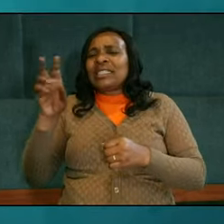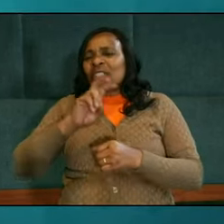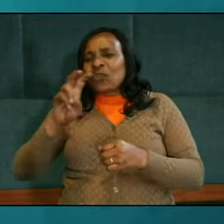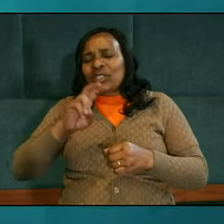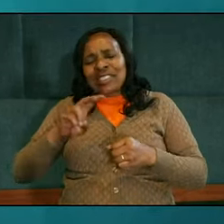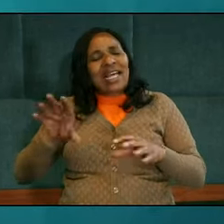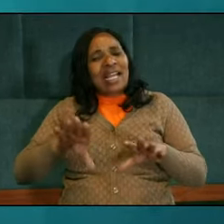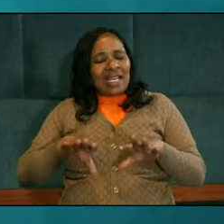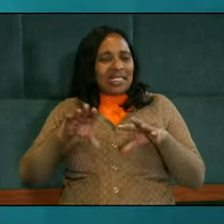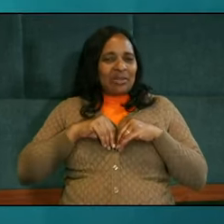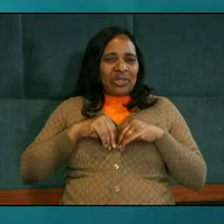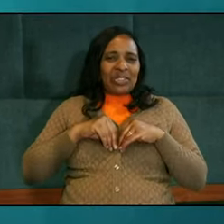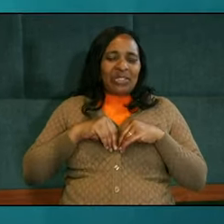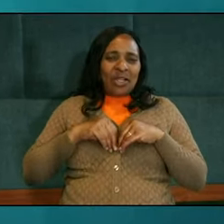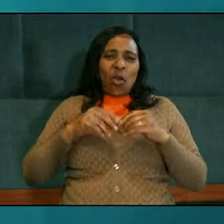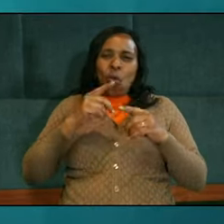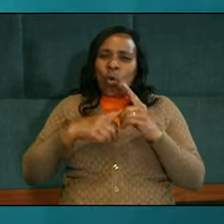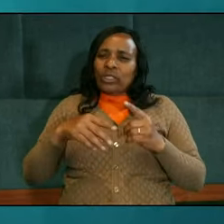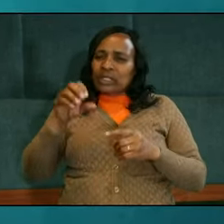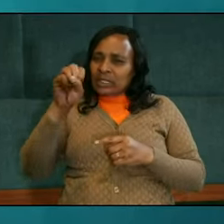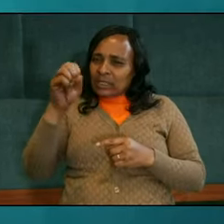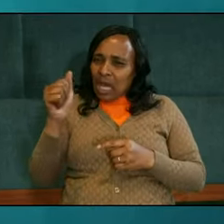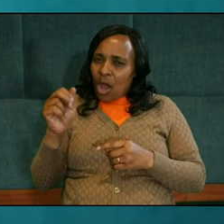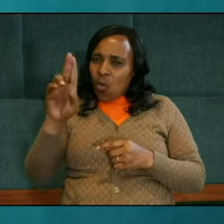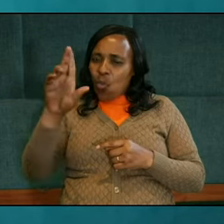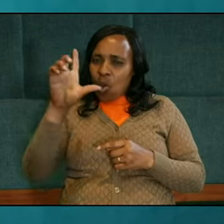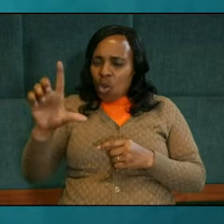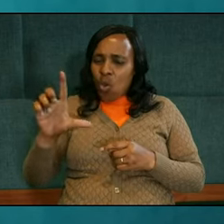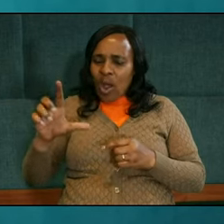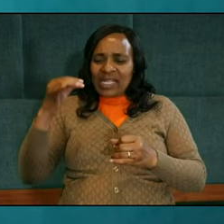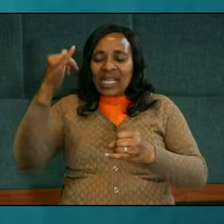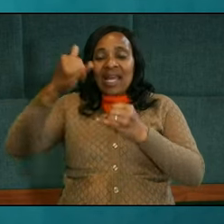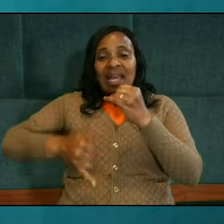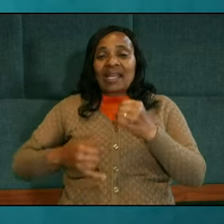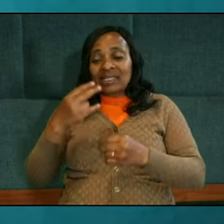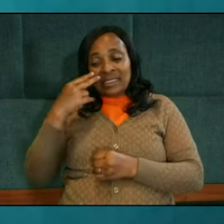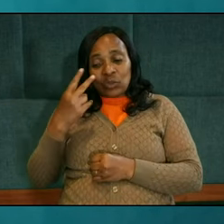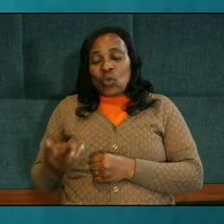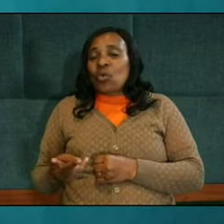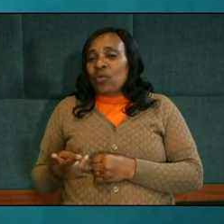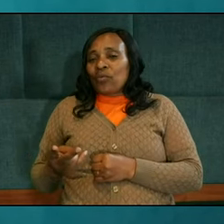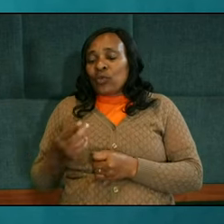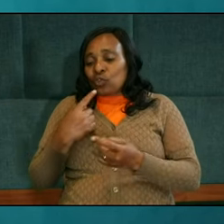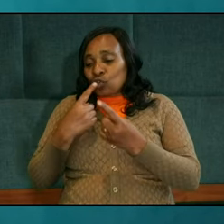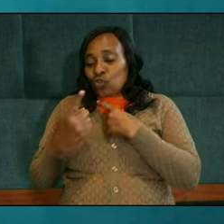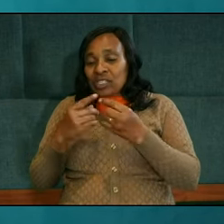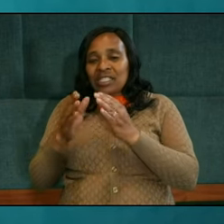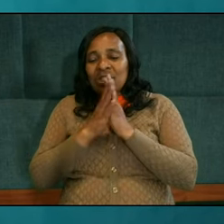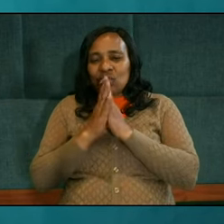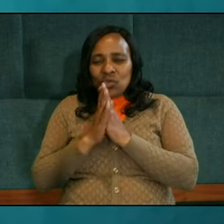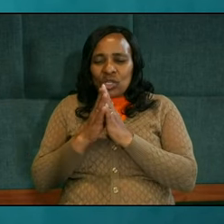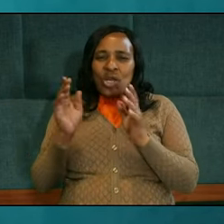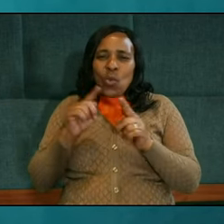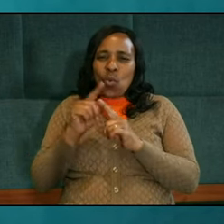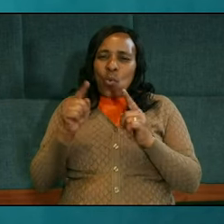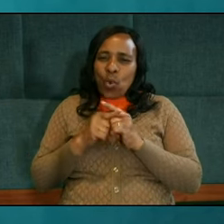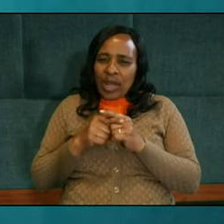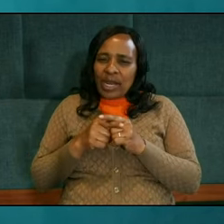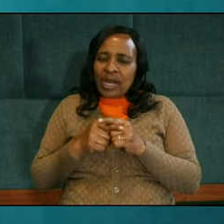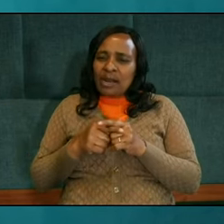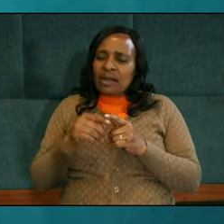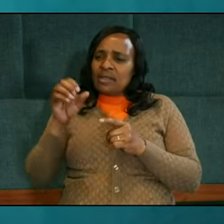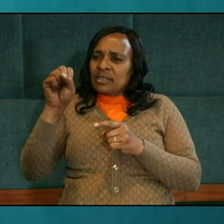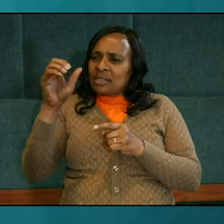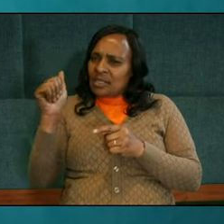and accepted. But what is Saul's approach towards his sin? We are told in the story that when Samuel asked